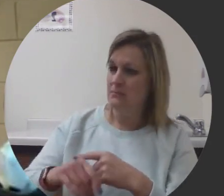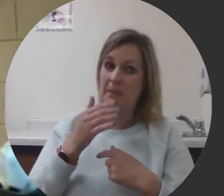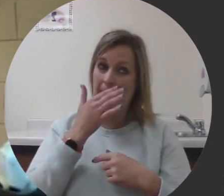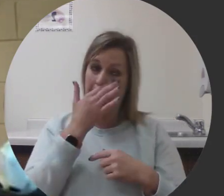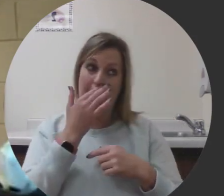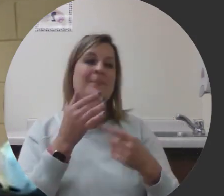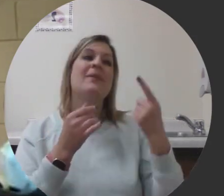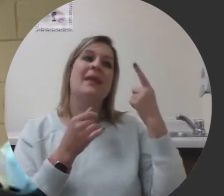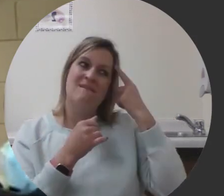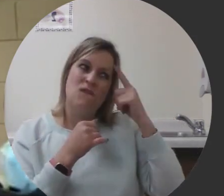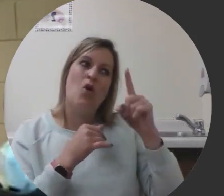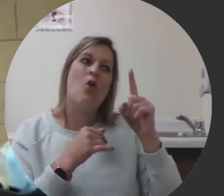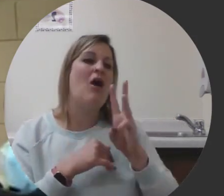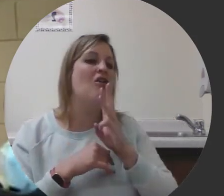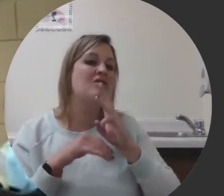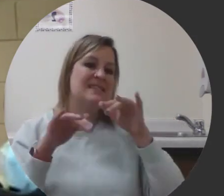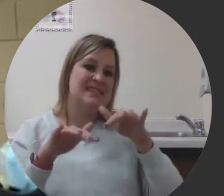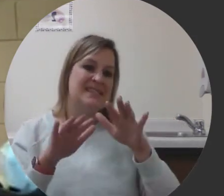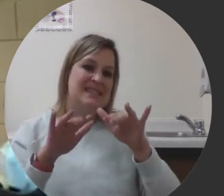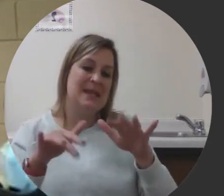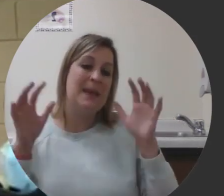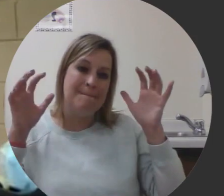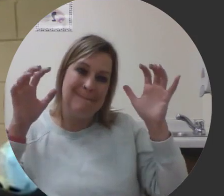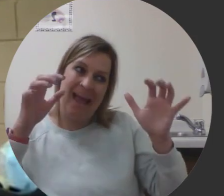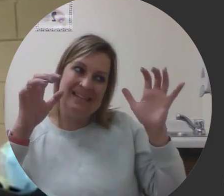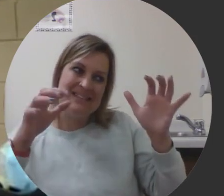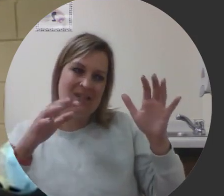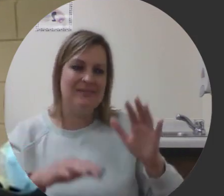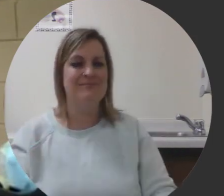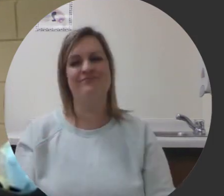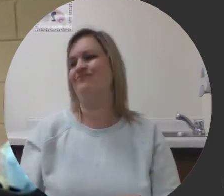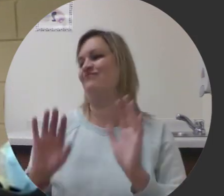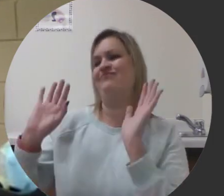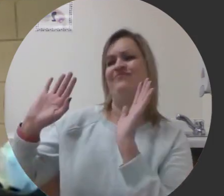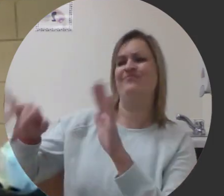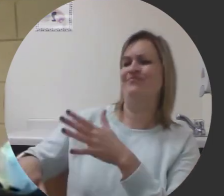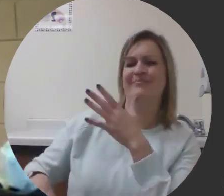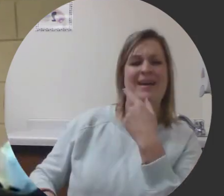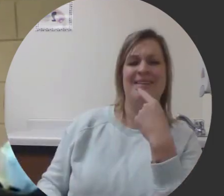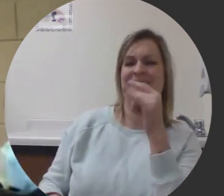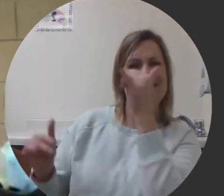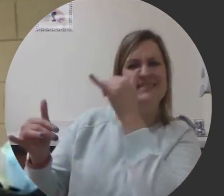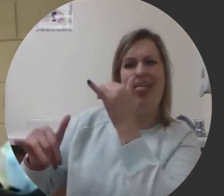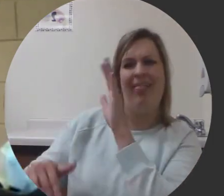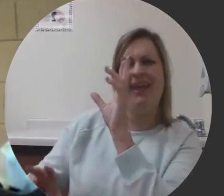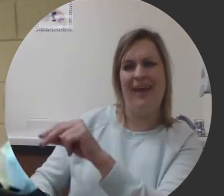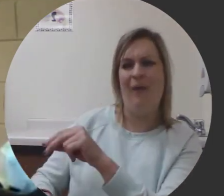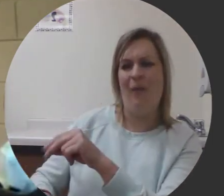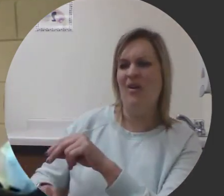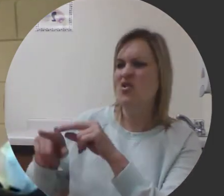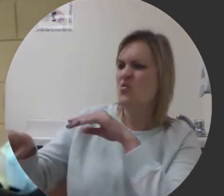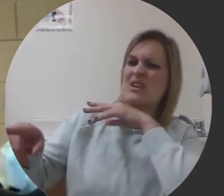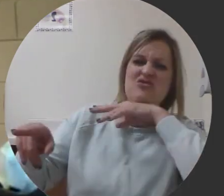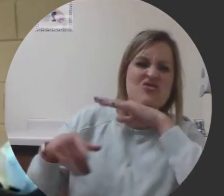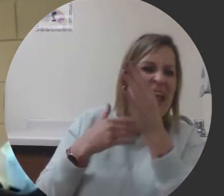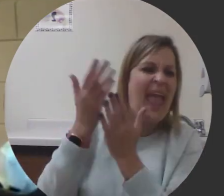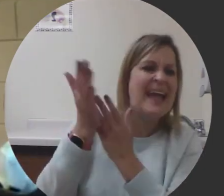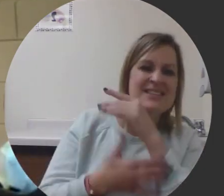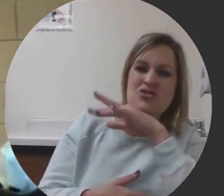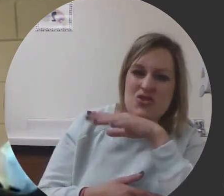sea monster, said Angus. Don't be so silly, Angus, said Mother sharply. Look at your fingers, all oily,